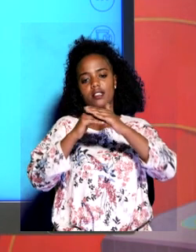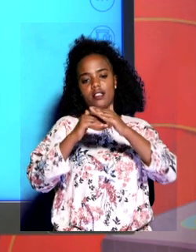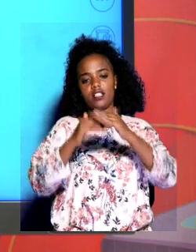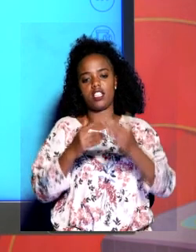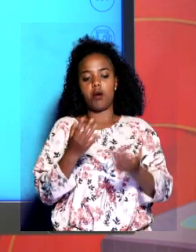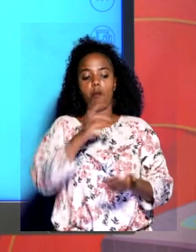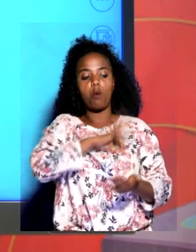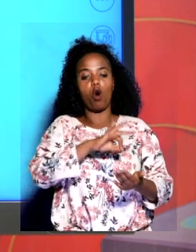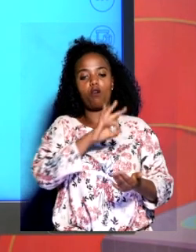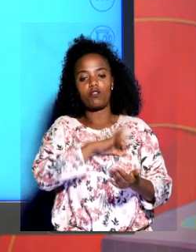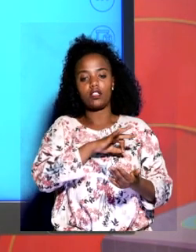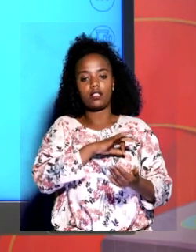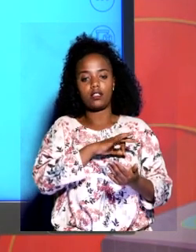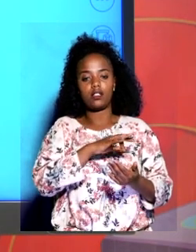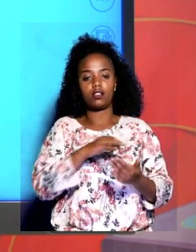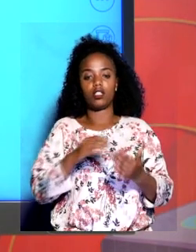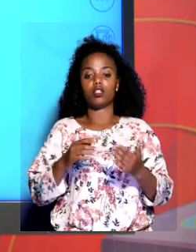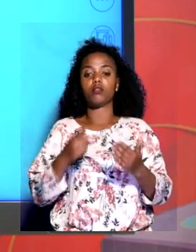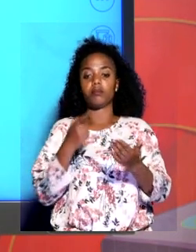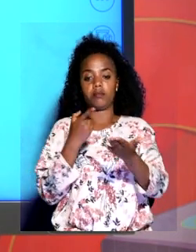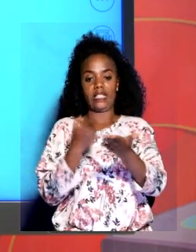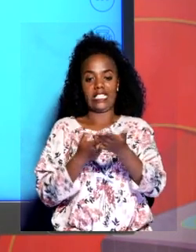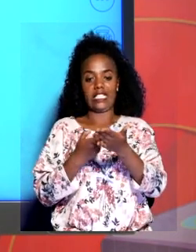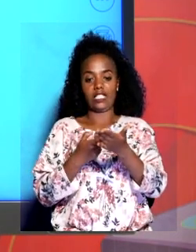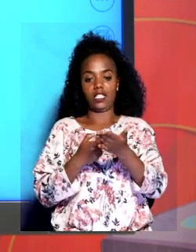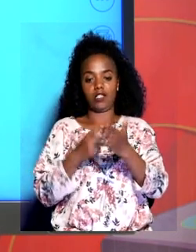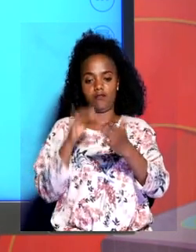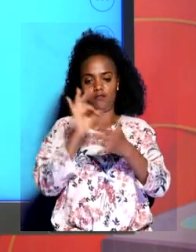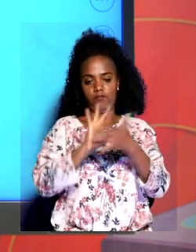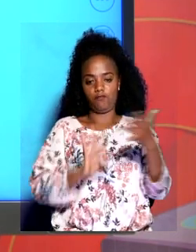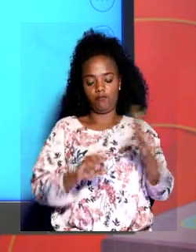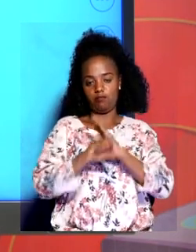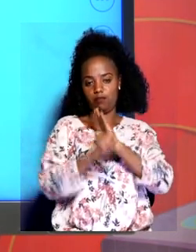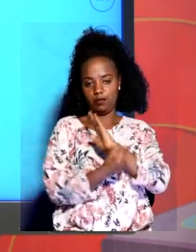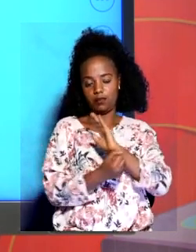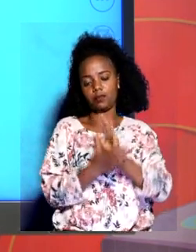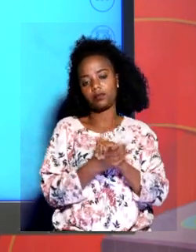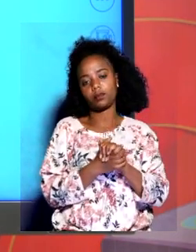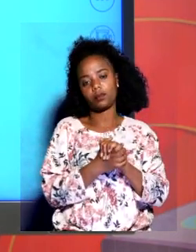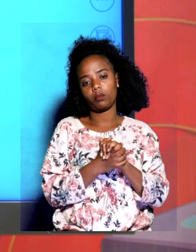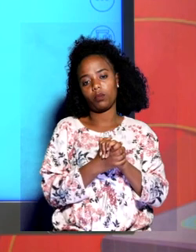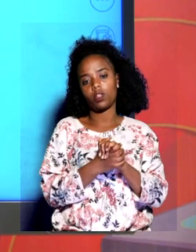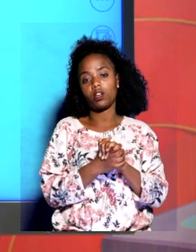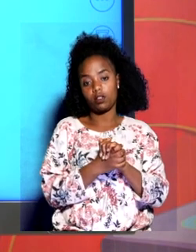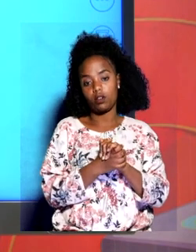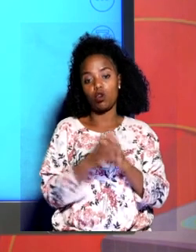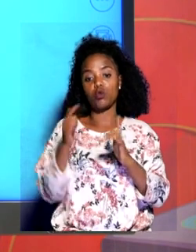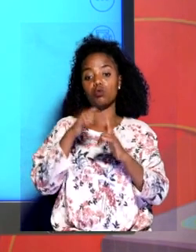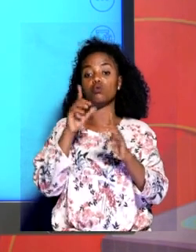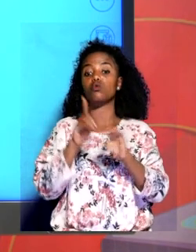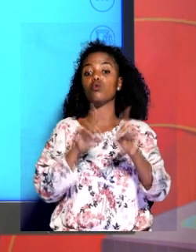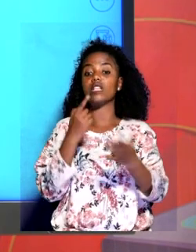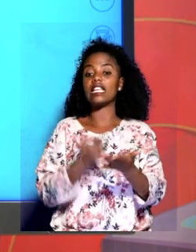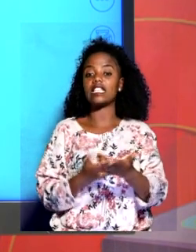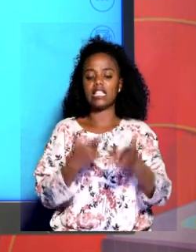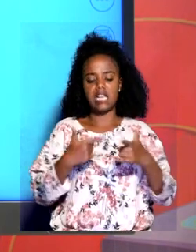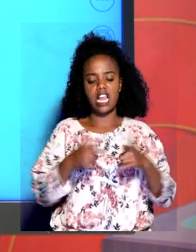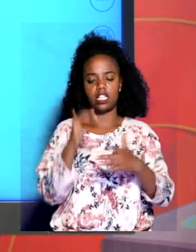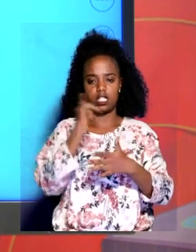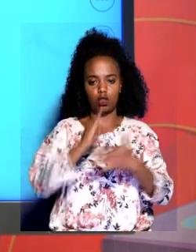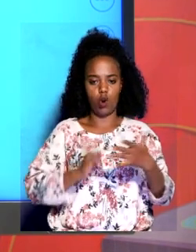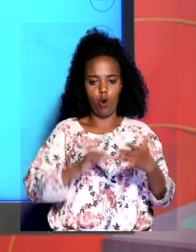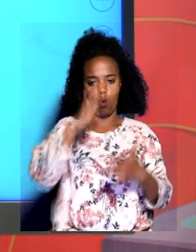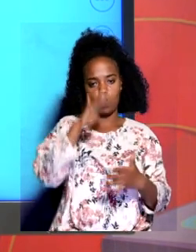maximize this profit subject to this constraint. So to do this, let's draw the